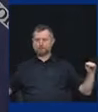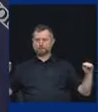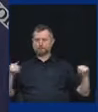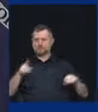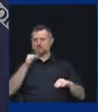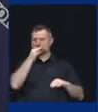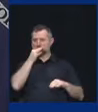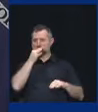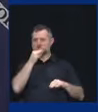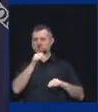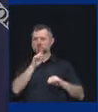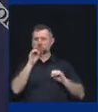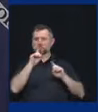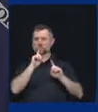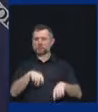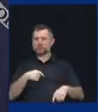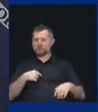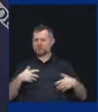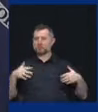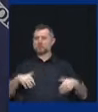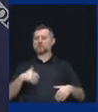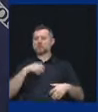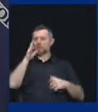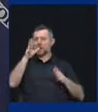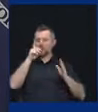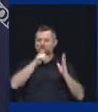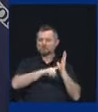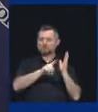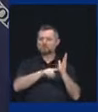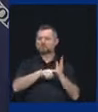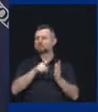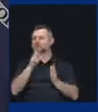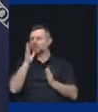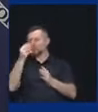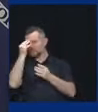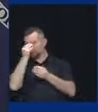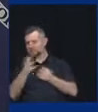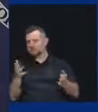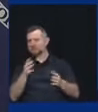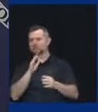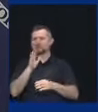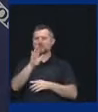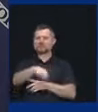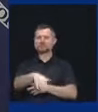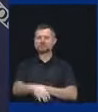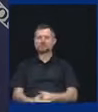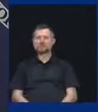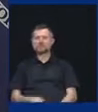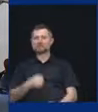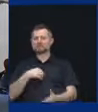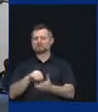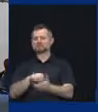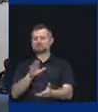panel. We will find out, and we will get back to you this afternoon. For the point of clarity,